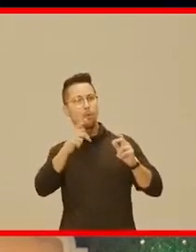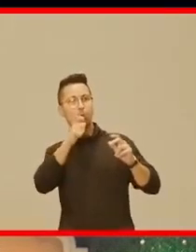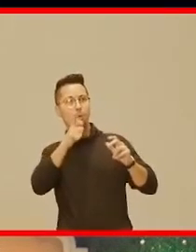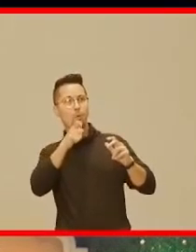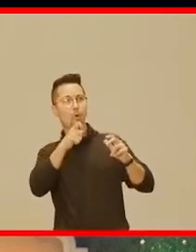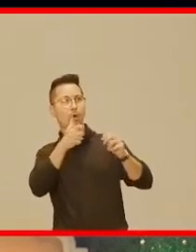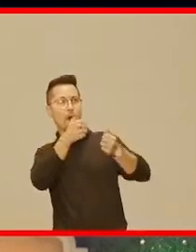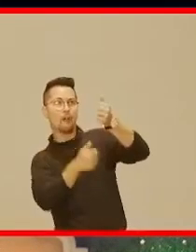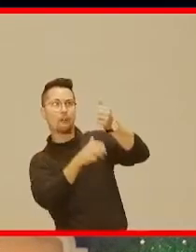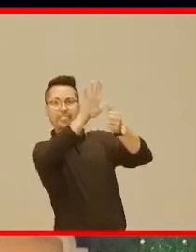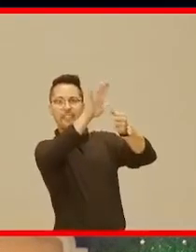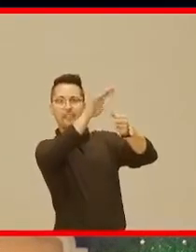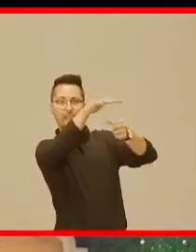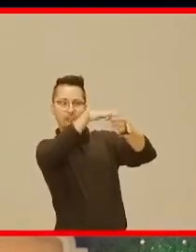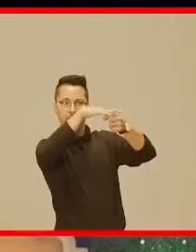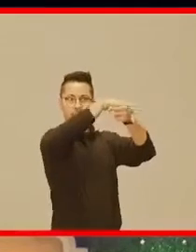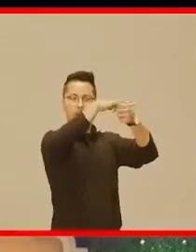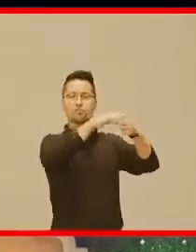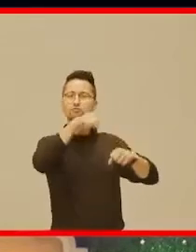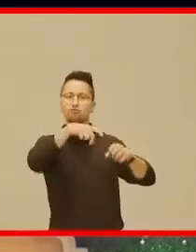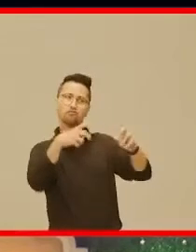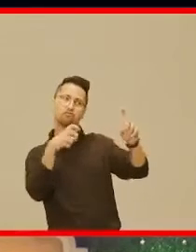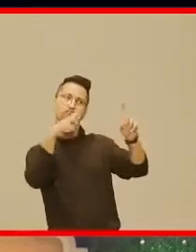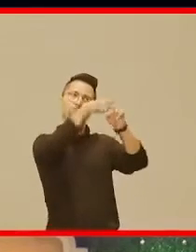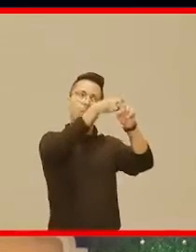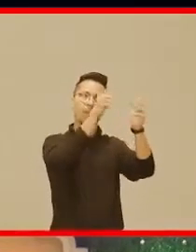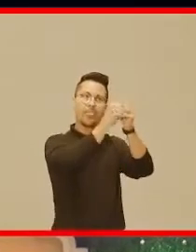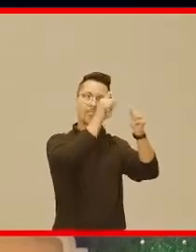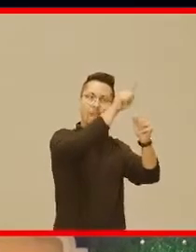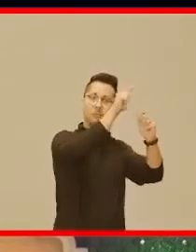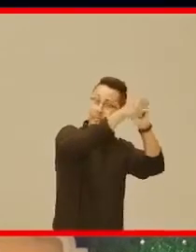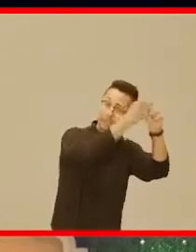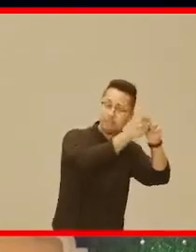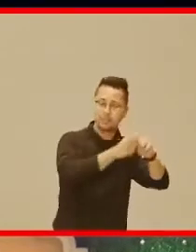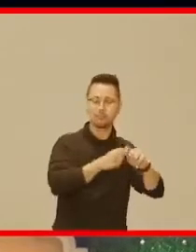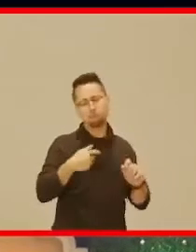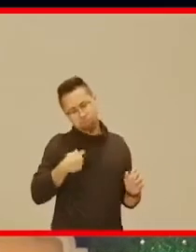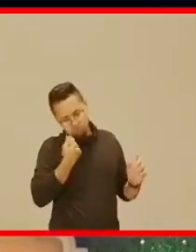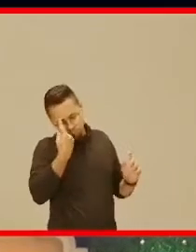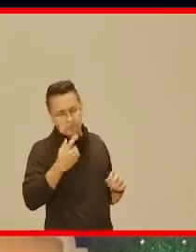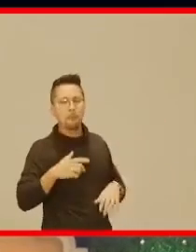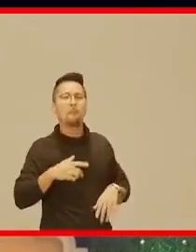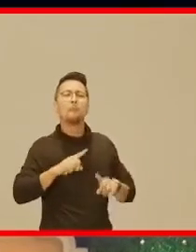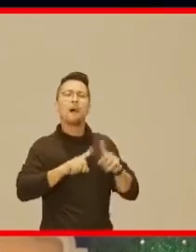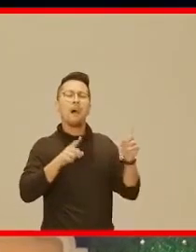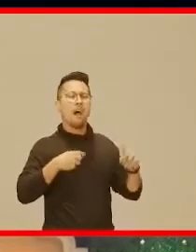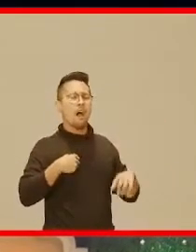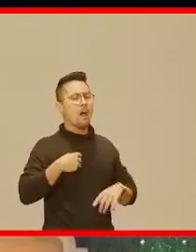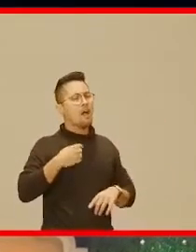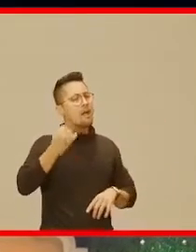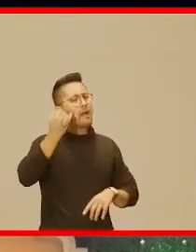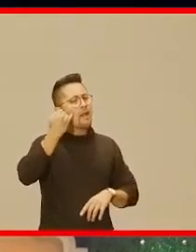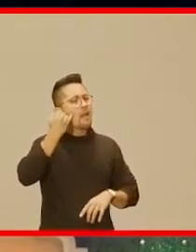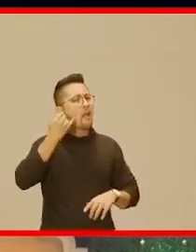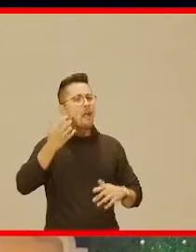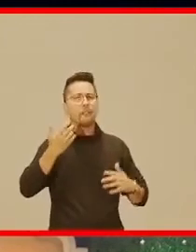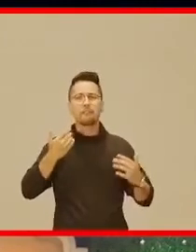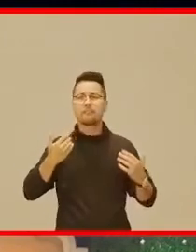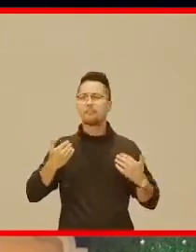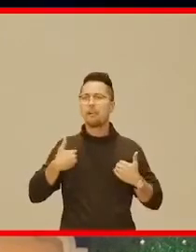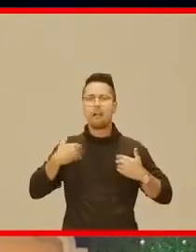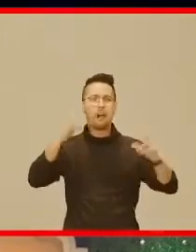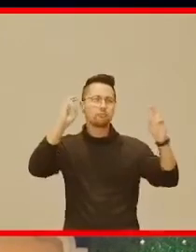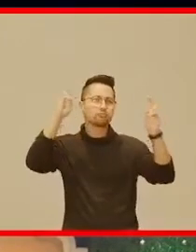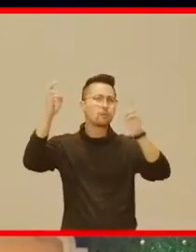person specifically, which makes sense. My question is this: what if you have an issue, just as an example,